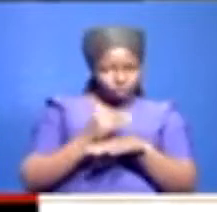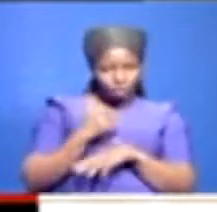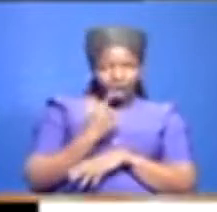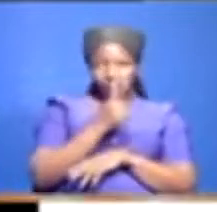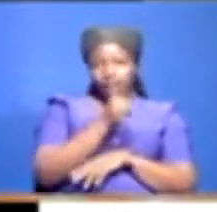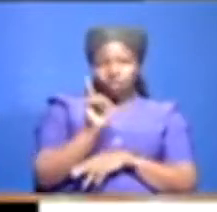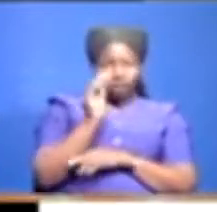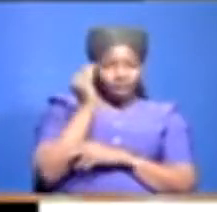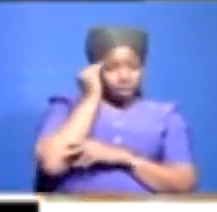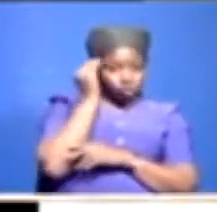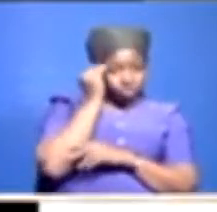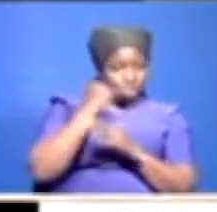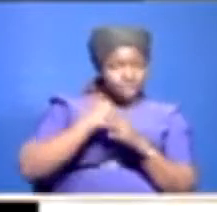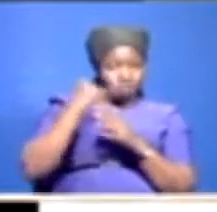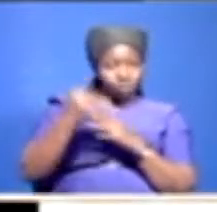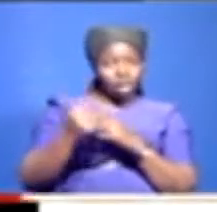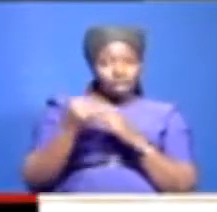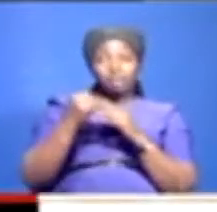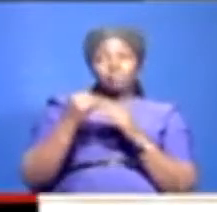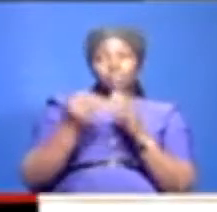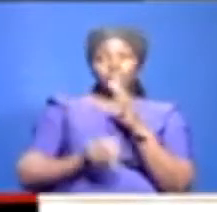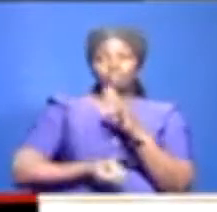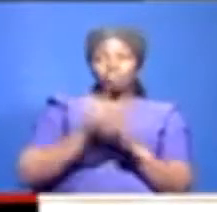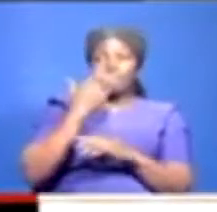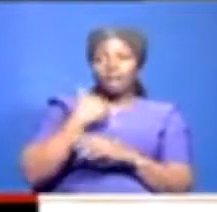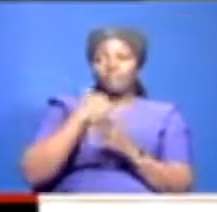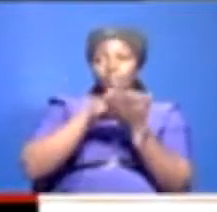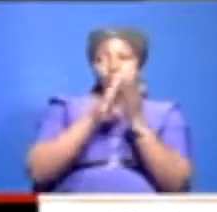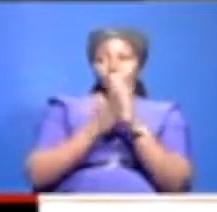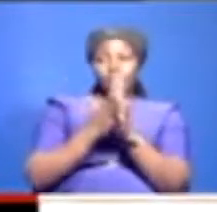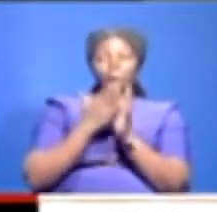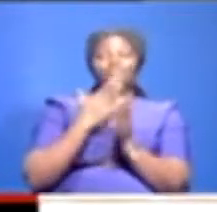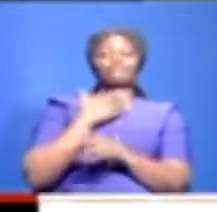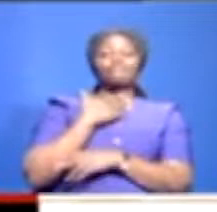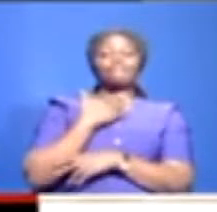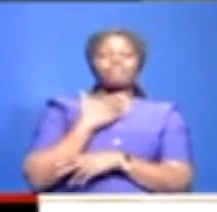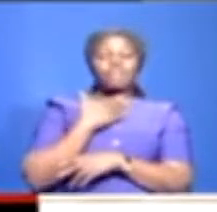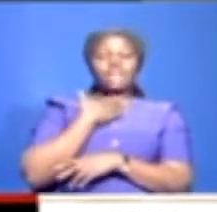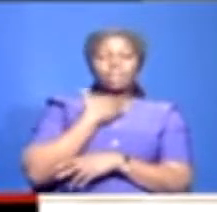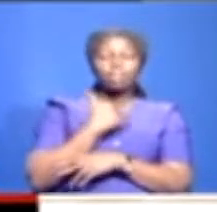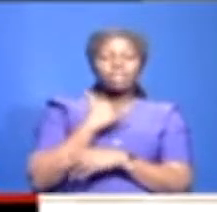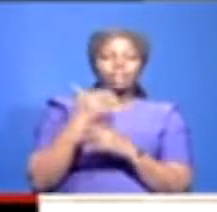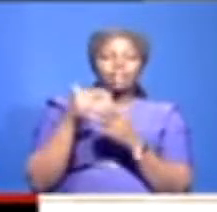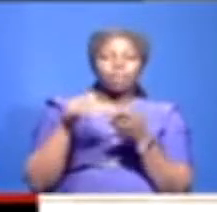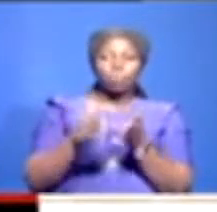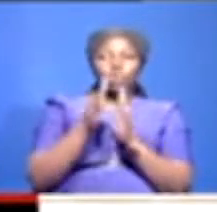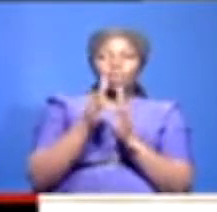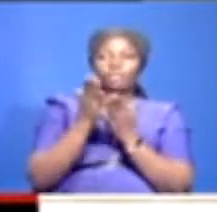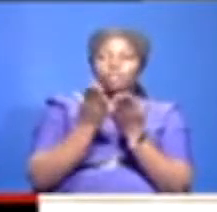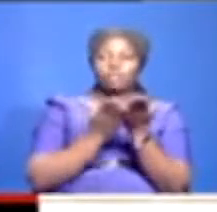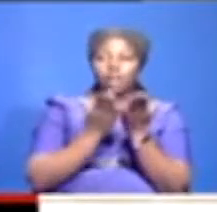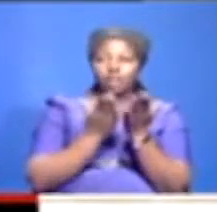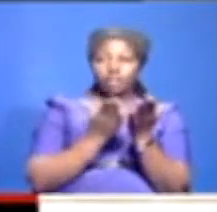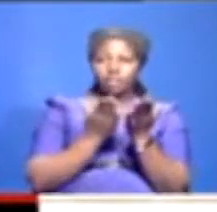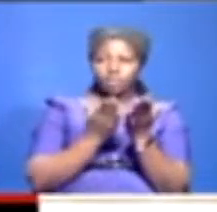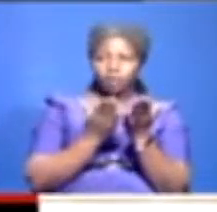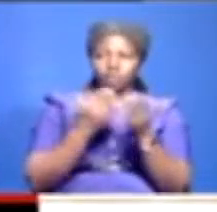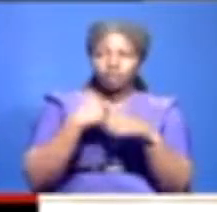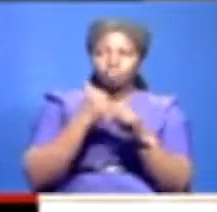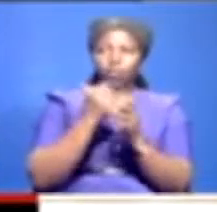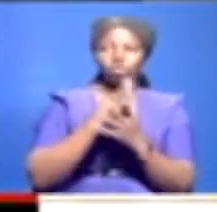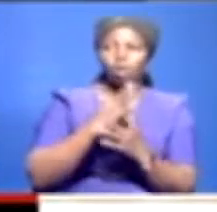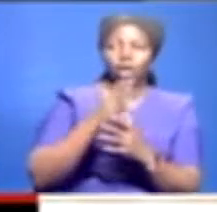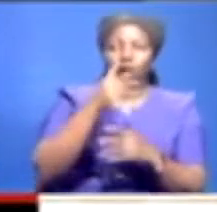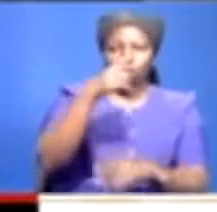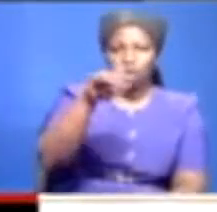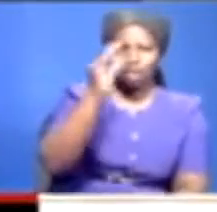Education insurance products have become a preferred mode of savings for parents keen on ensuring proper education for their